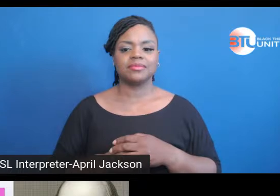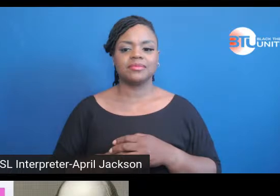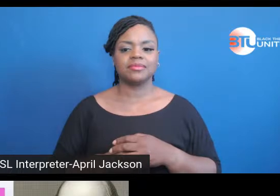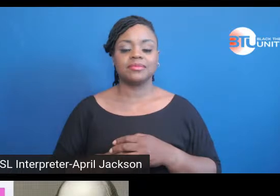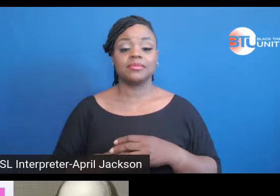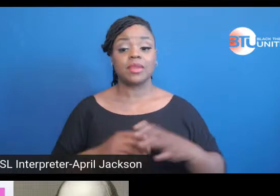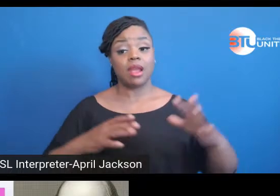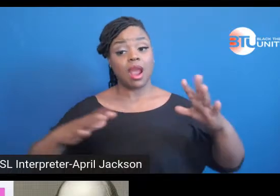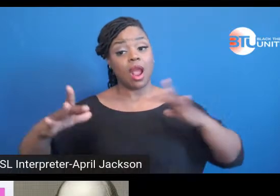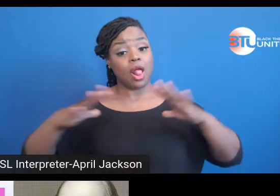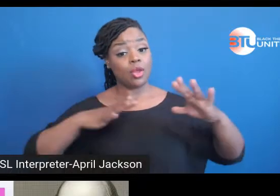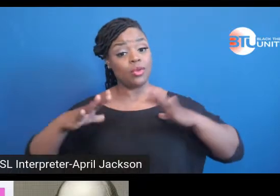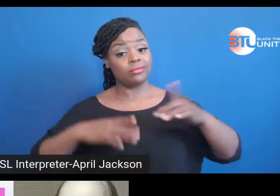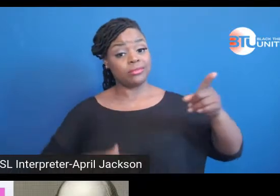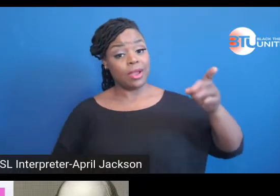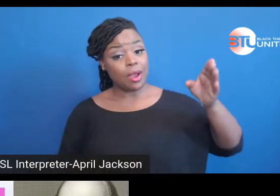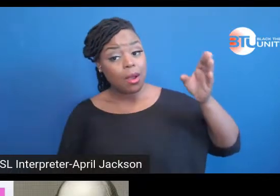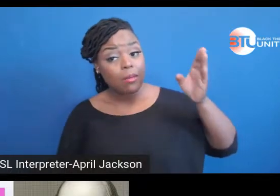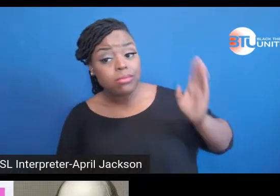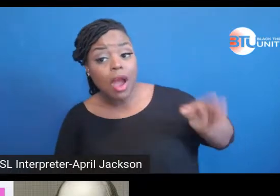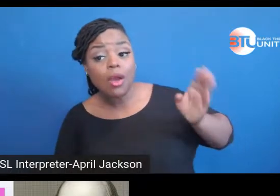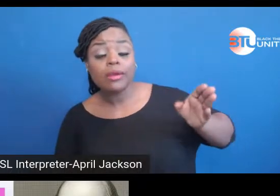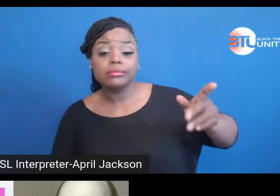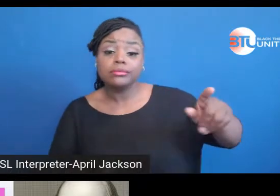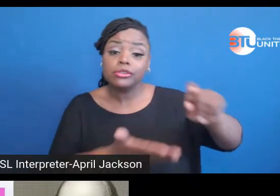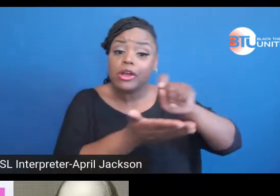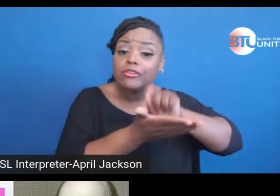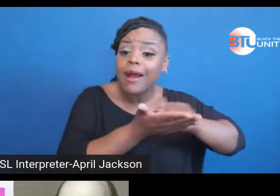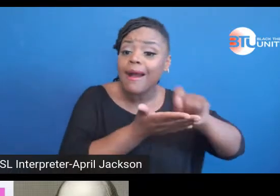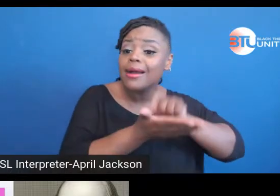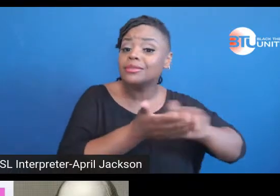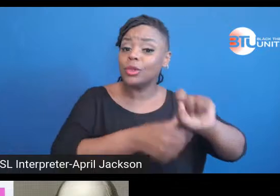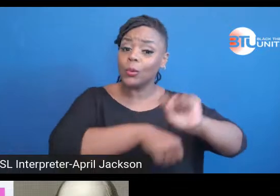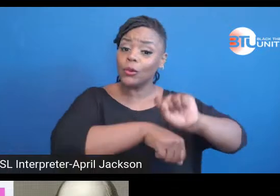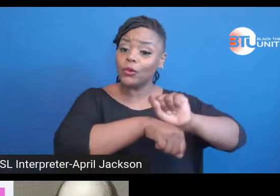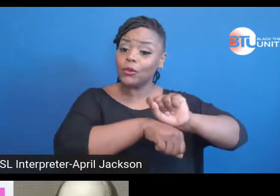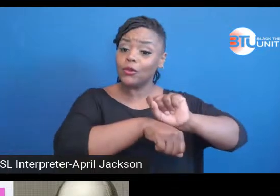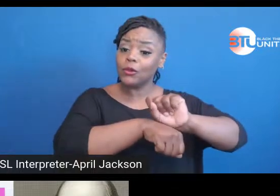written works, plays and screenplays are treated very differently.